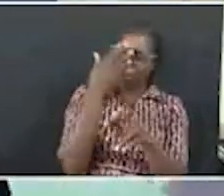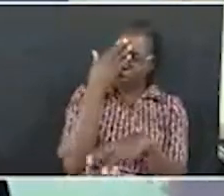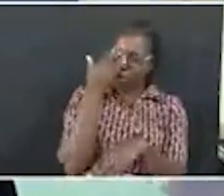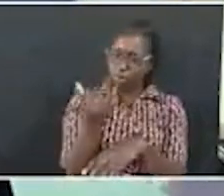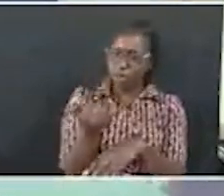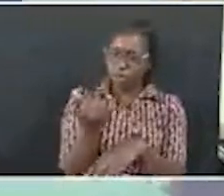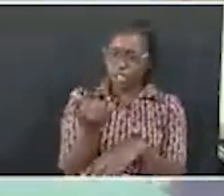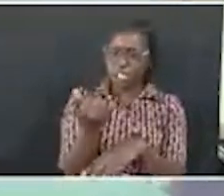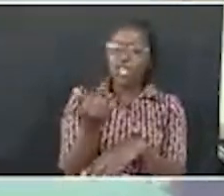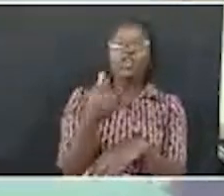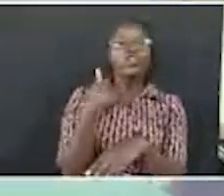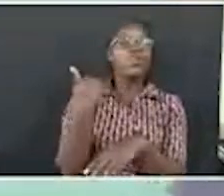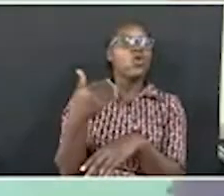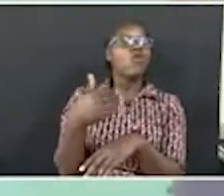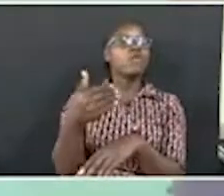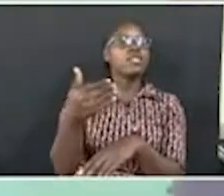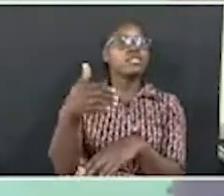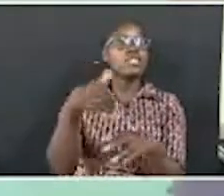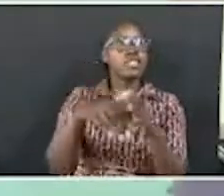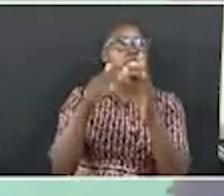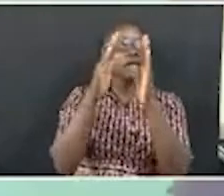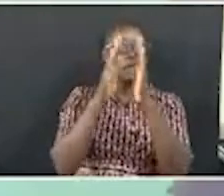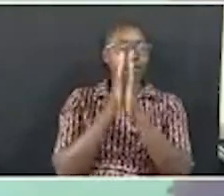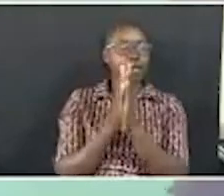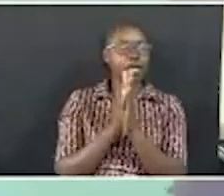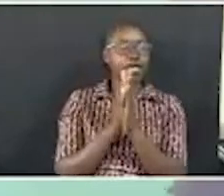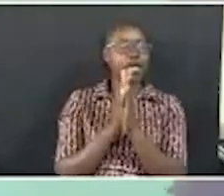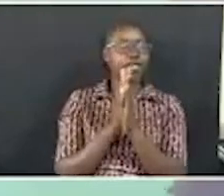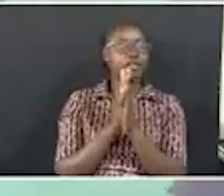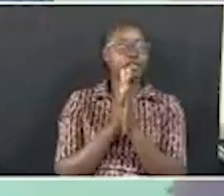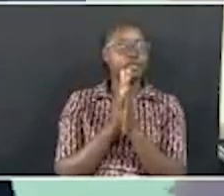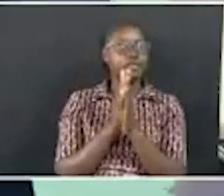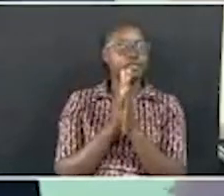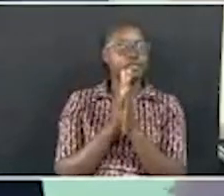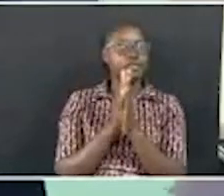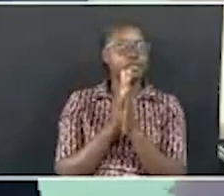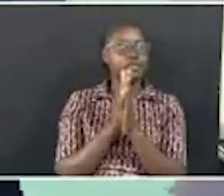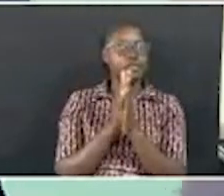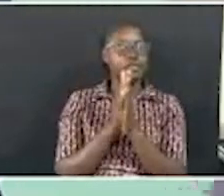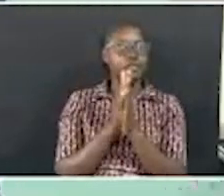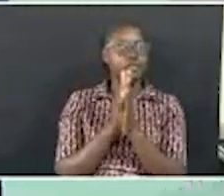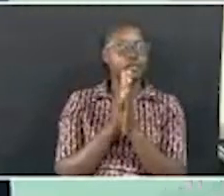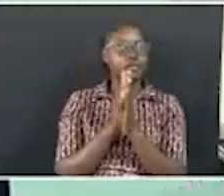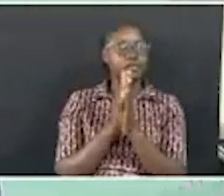because you have persisted in what? In prayer.